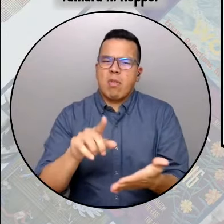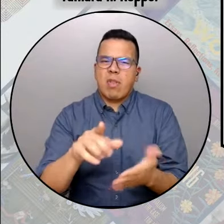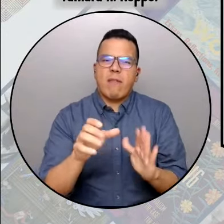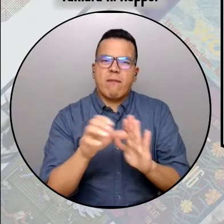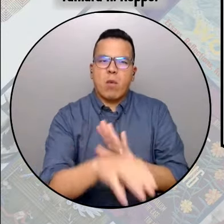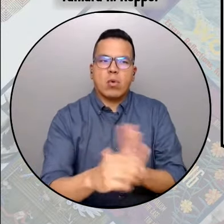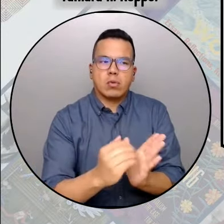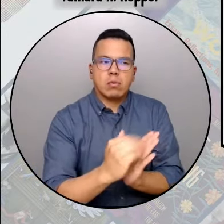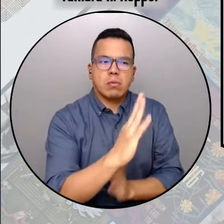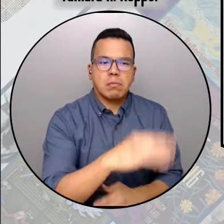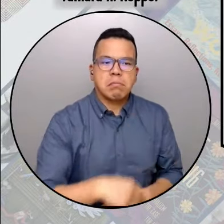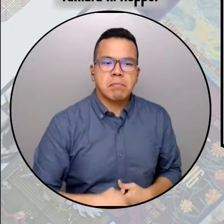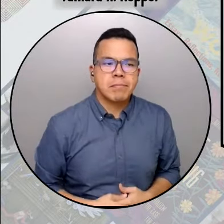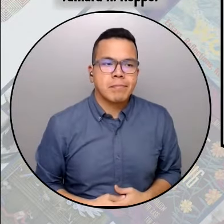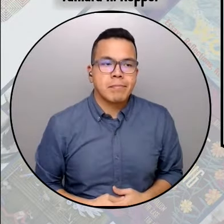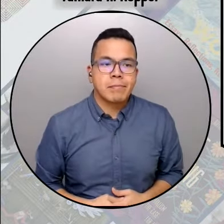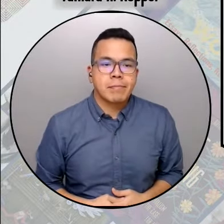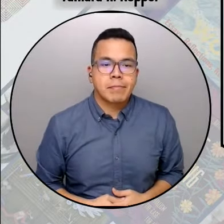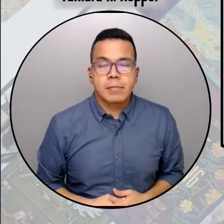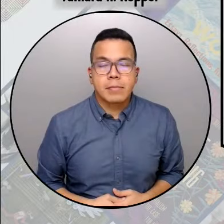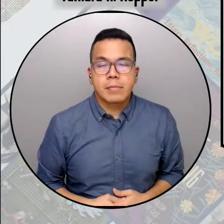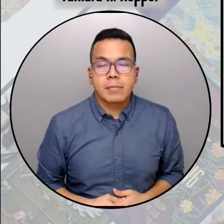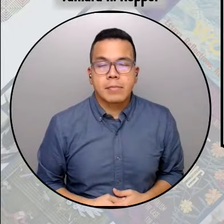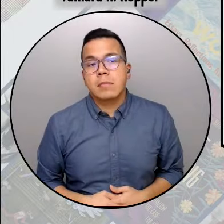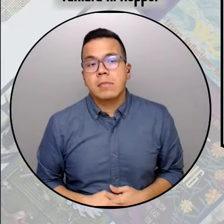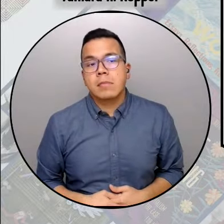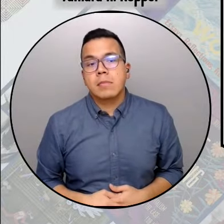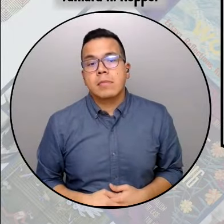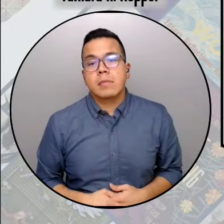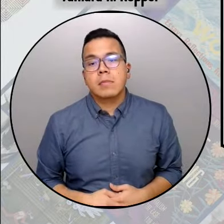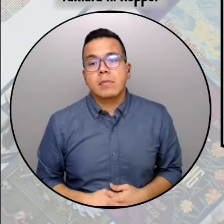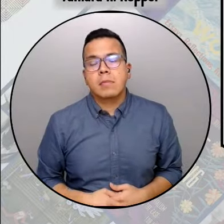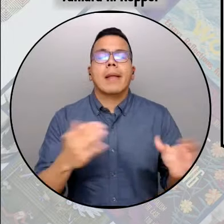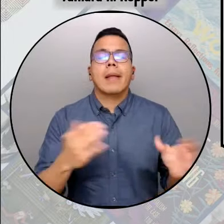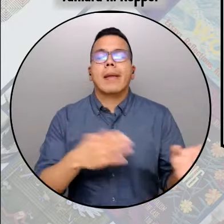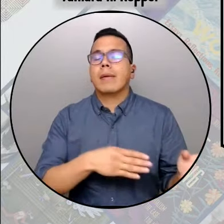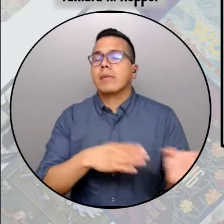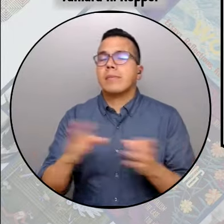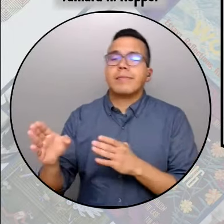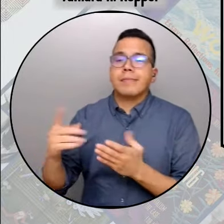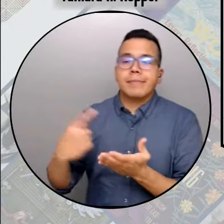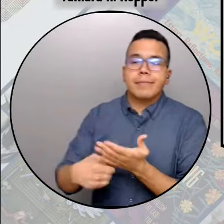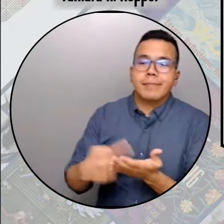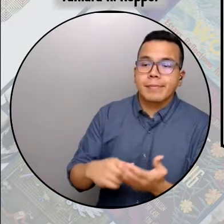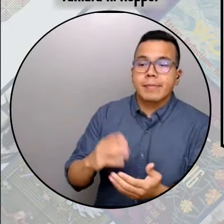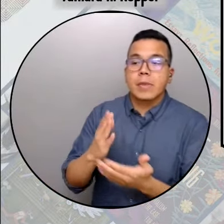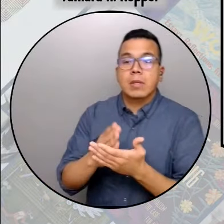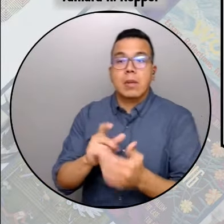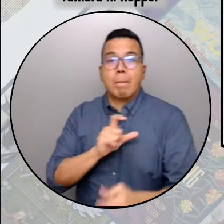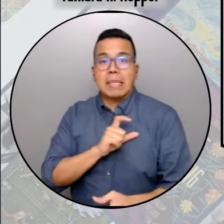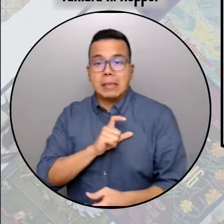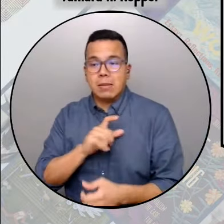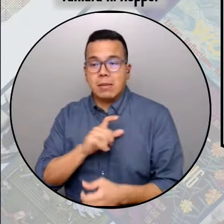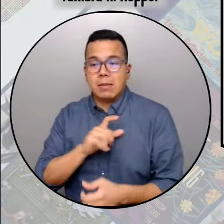So let's talk about some of the collaborations that are occurring between the police or local law enforcement